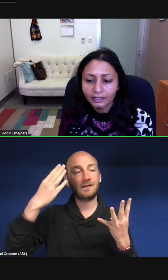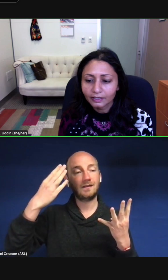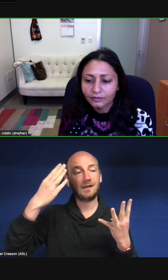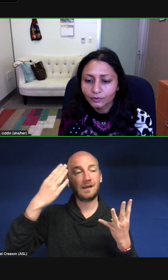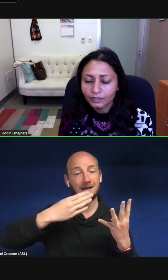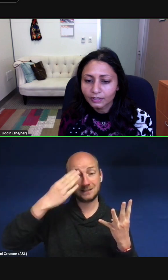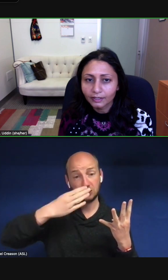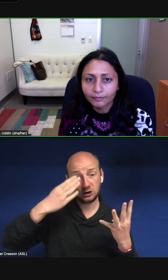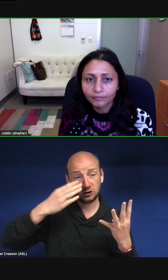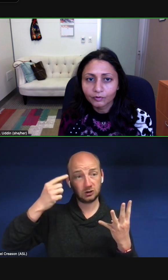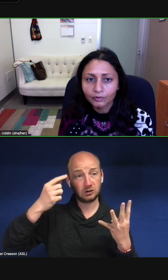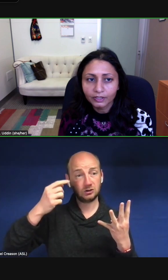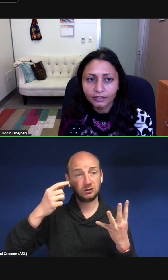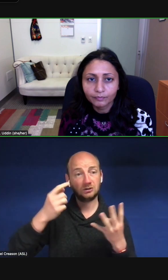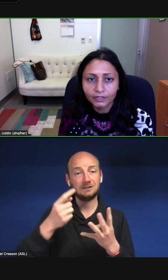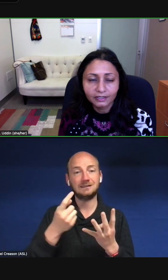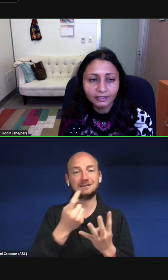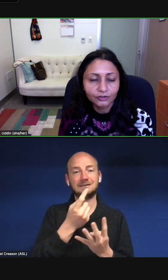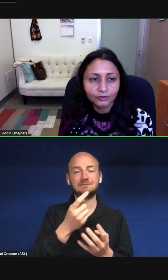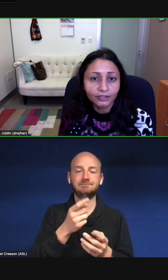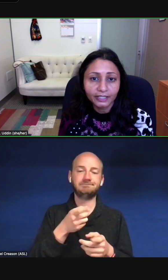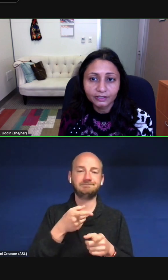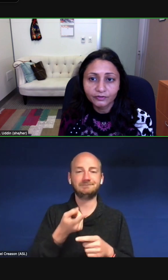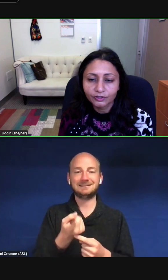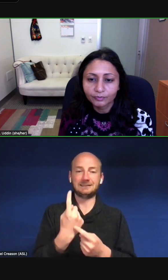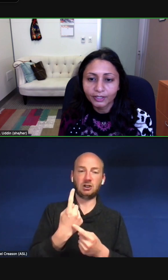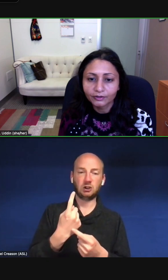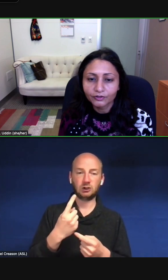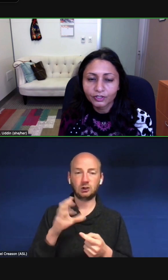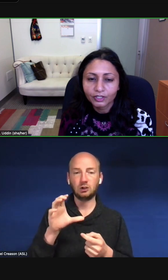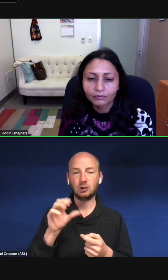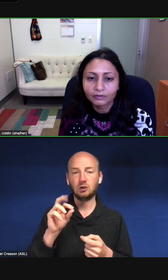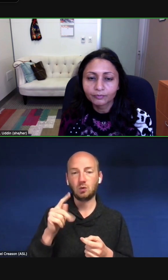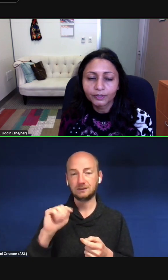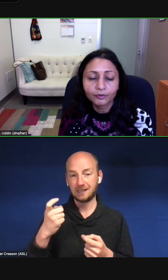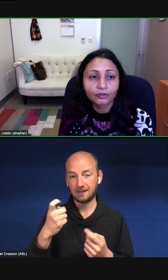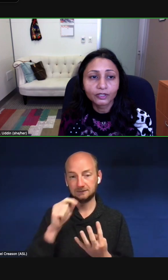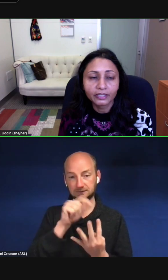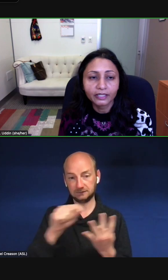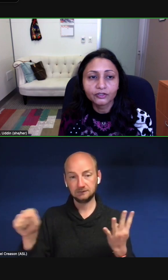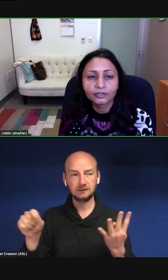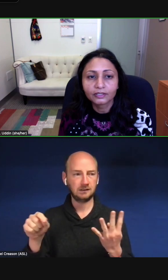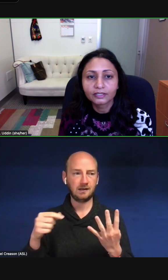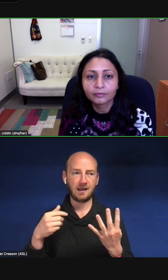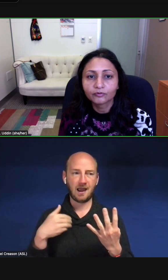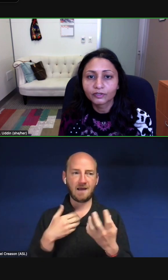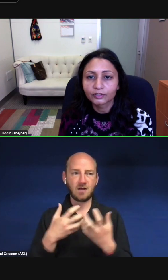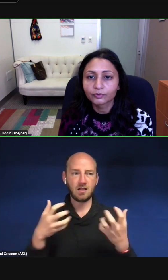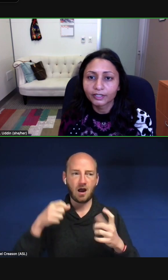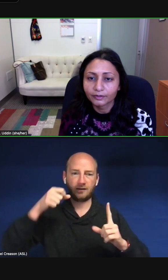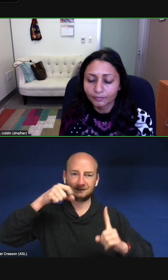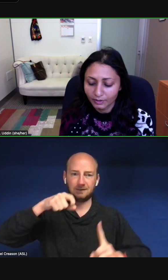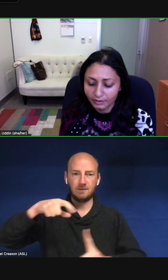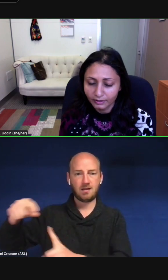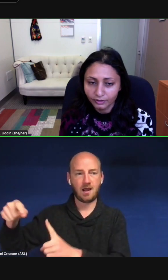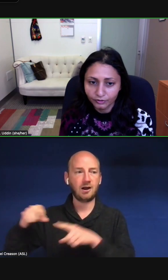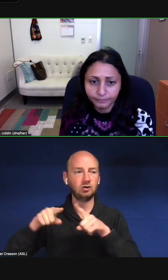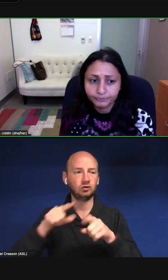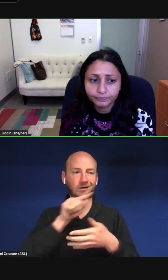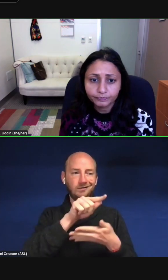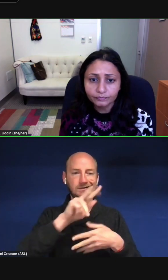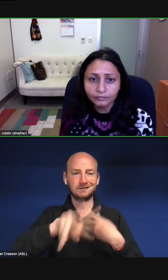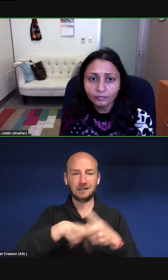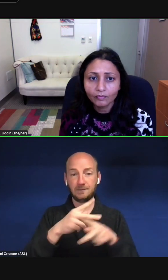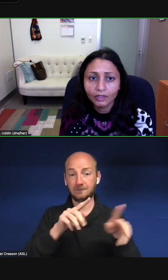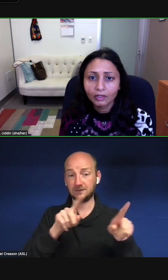And this was really basically strong activation patterns when people are engaged in this type of flexible item